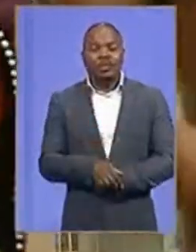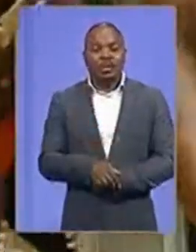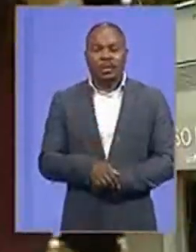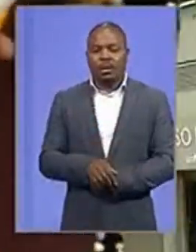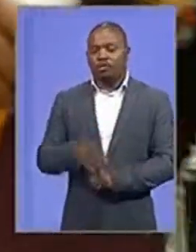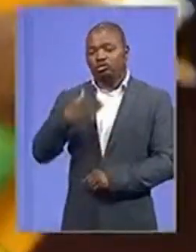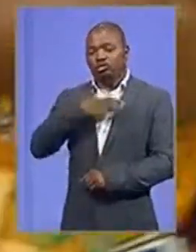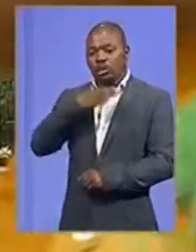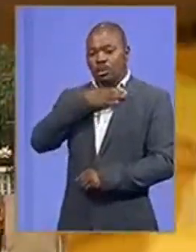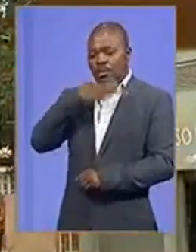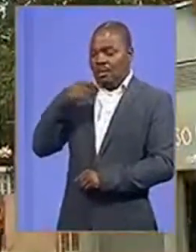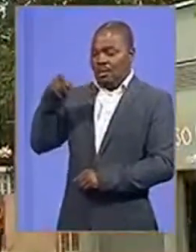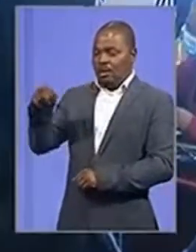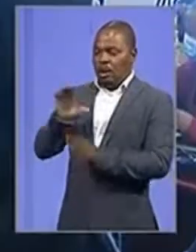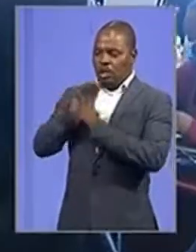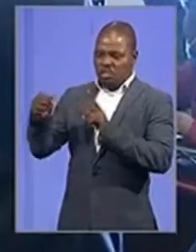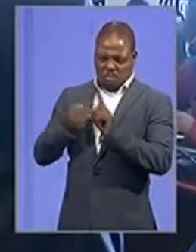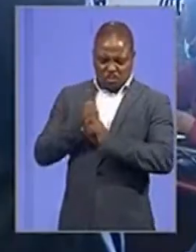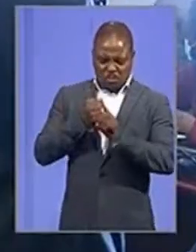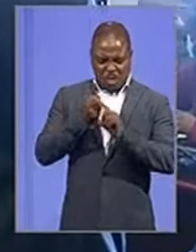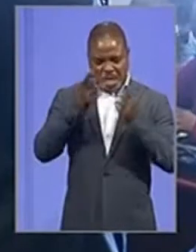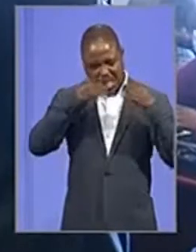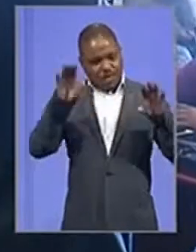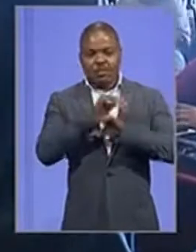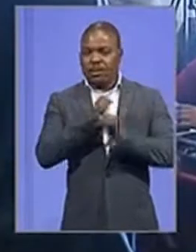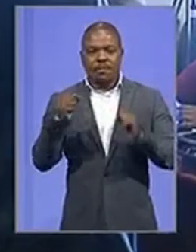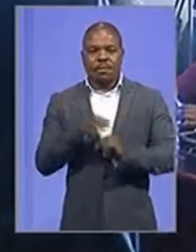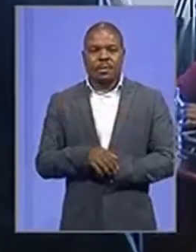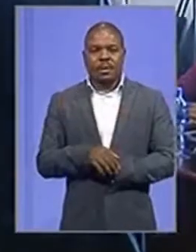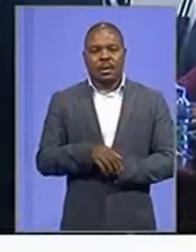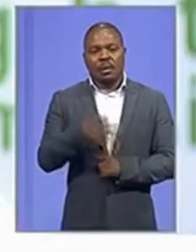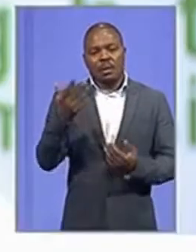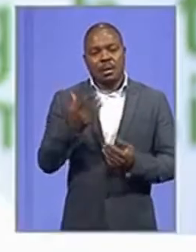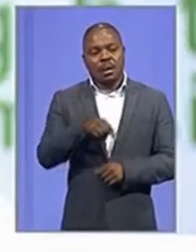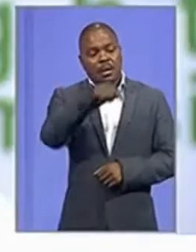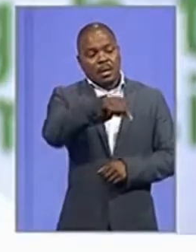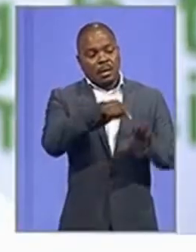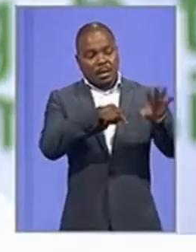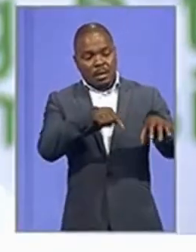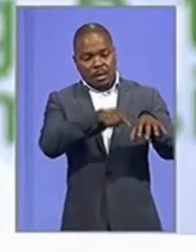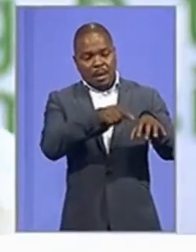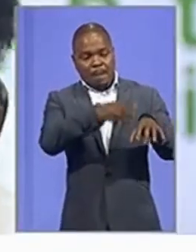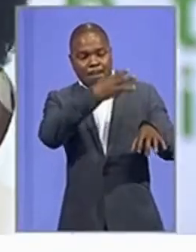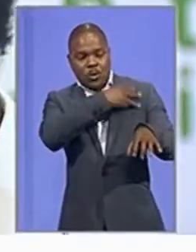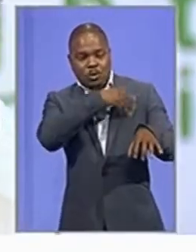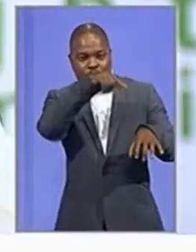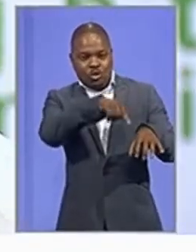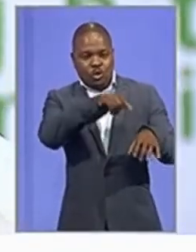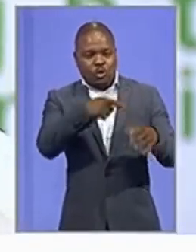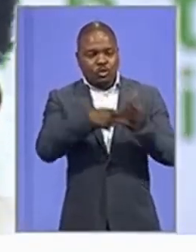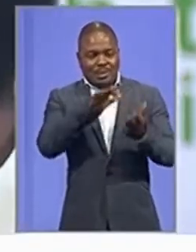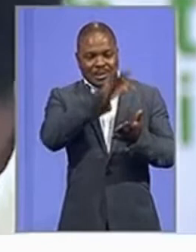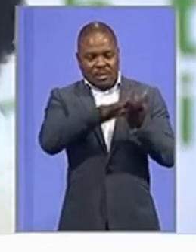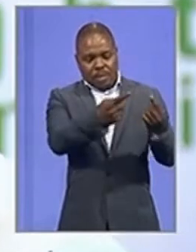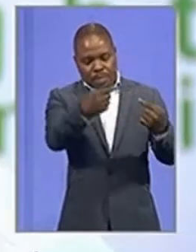sa AmaNdebele a ka se tlogele go bonolo. Le gono molaodi wa lefelo leo Mahlangu a ile go a rakwa o ile a tla a ikarabela.